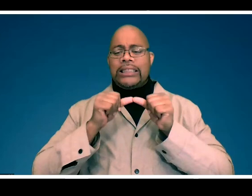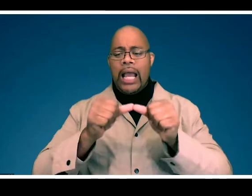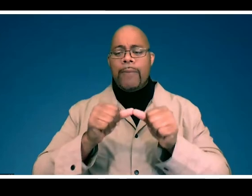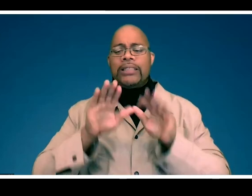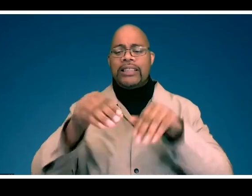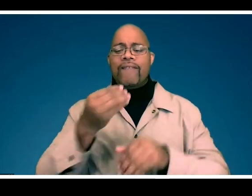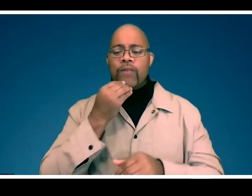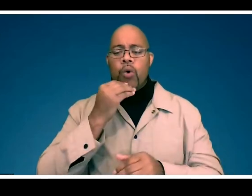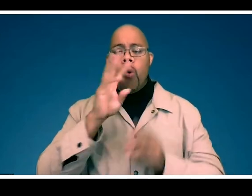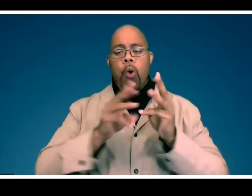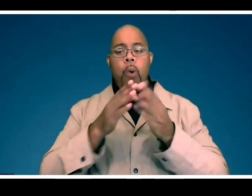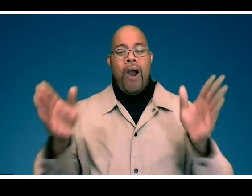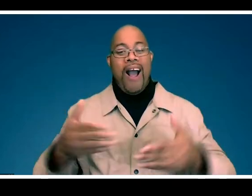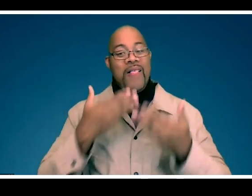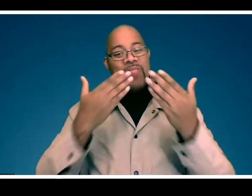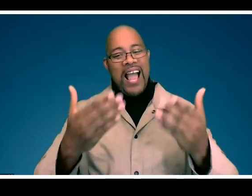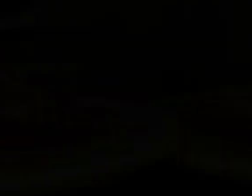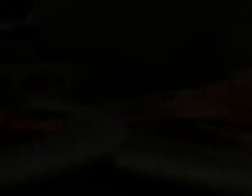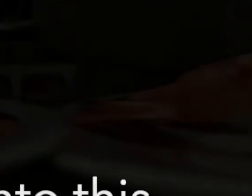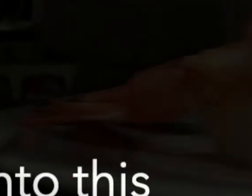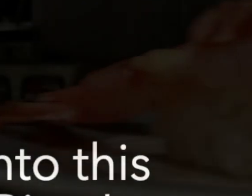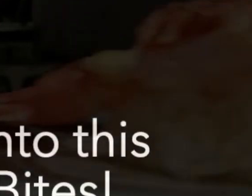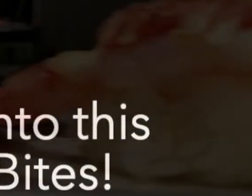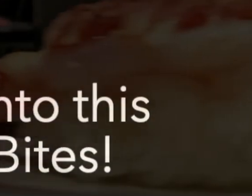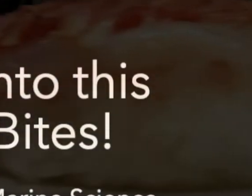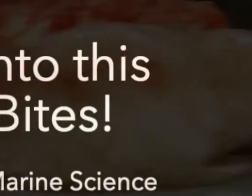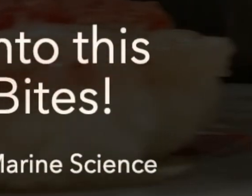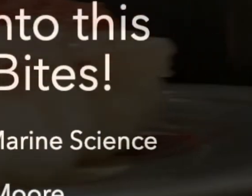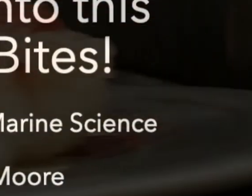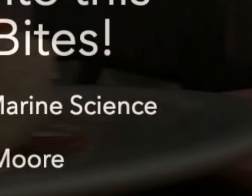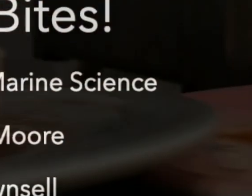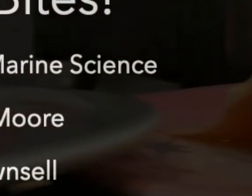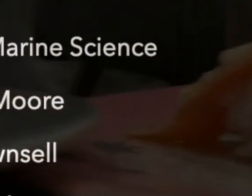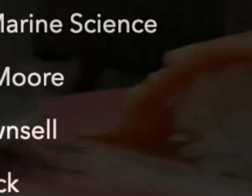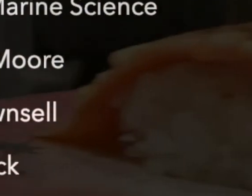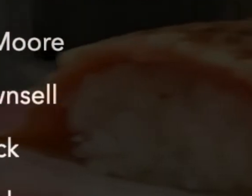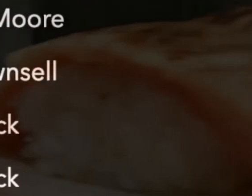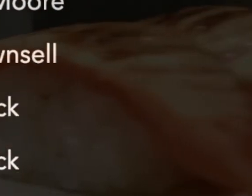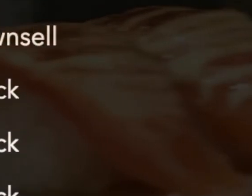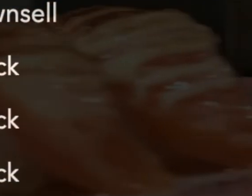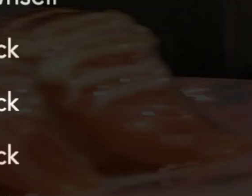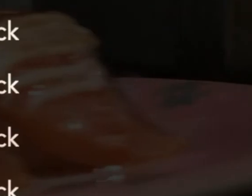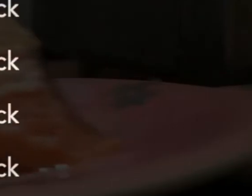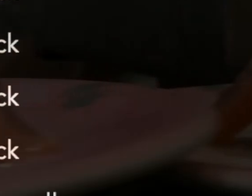seafood worldwide. Thanks.